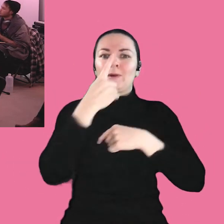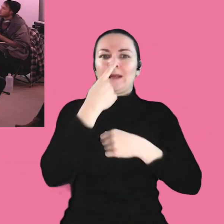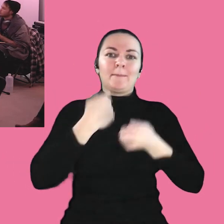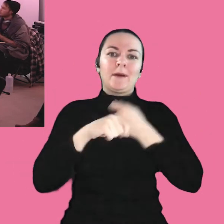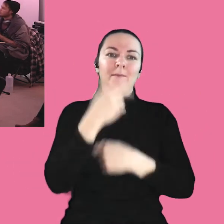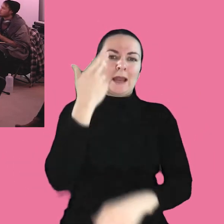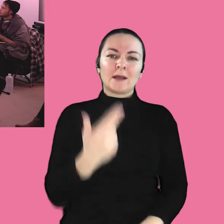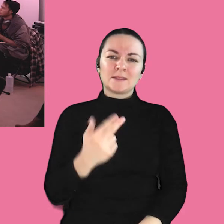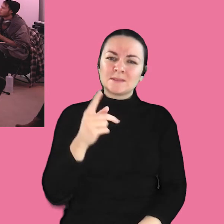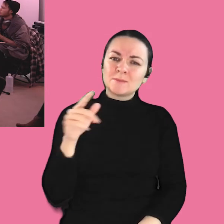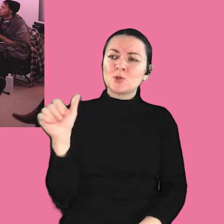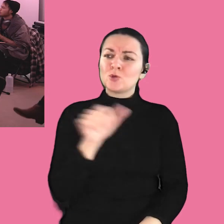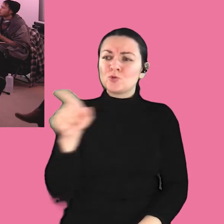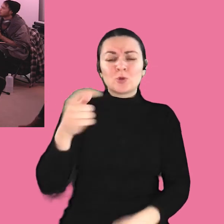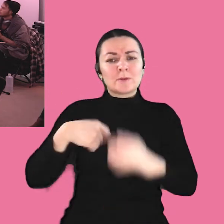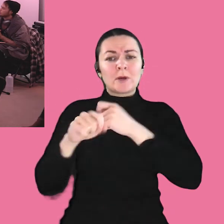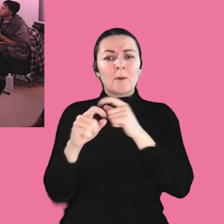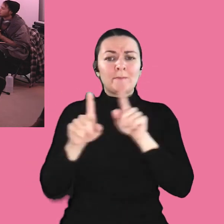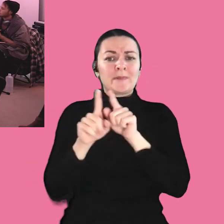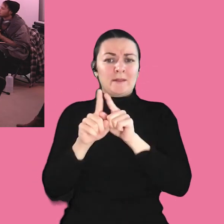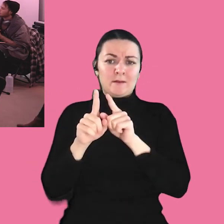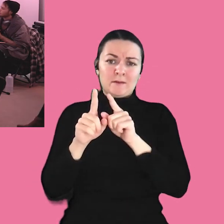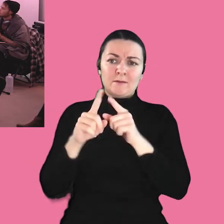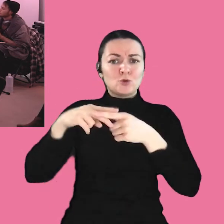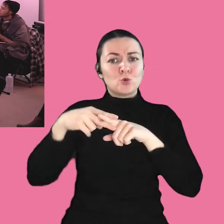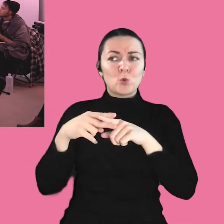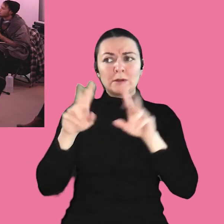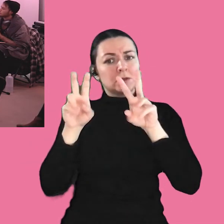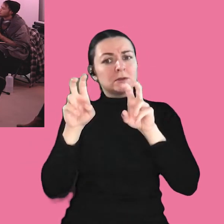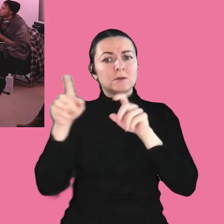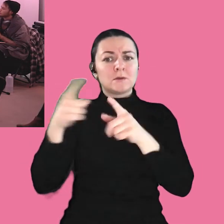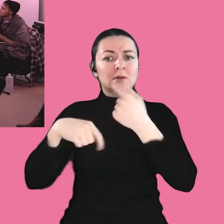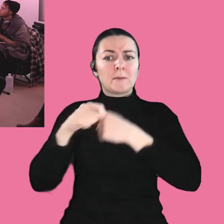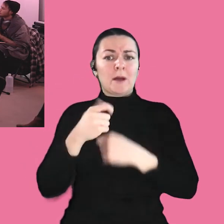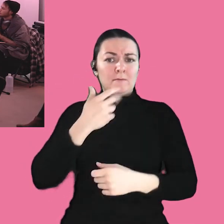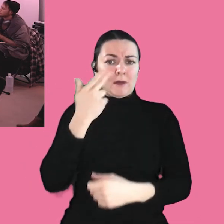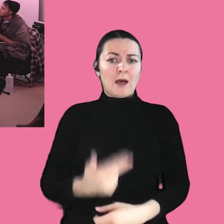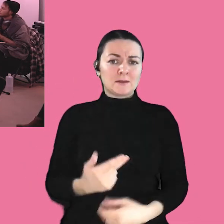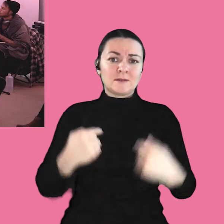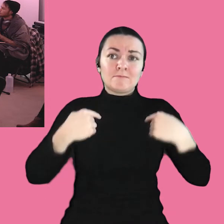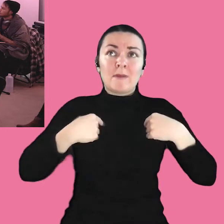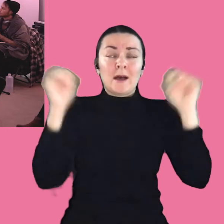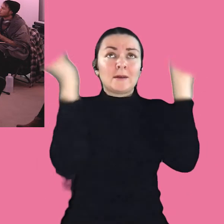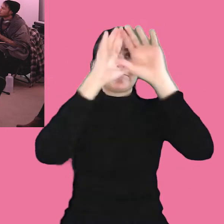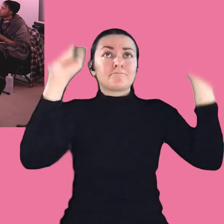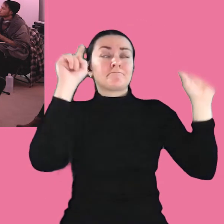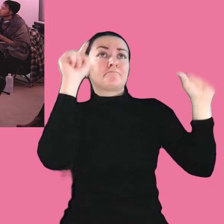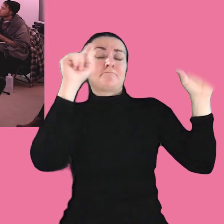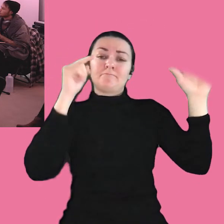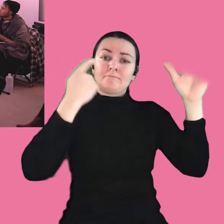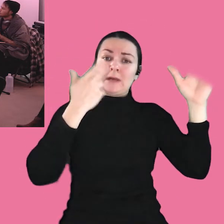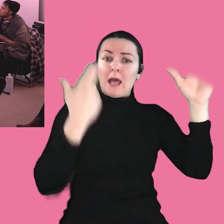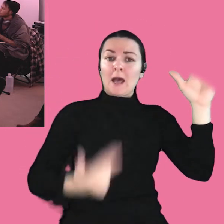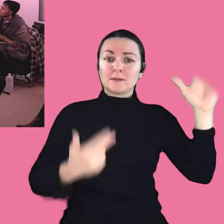of multi-species, including human extinction. And my work and what I'm trying to do is bring people into that.